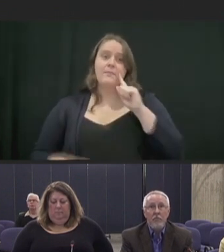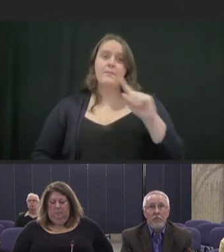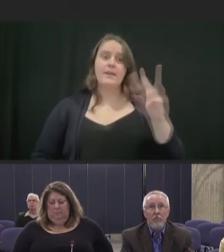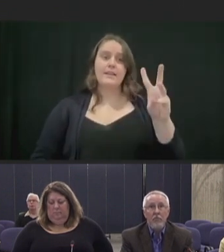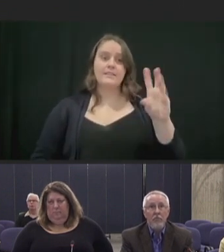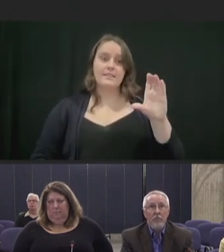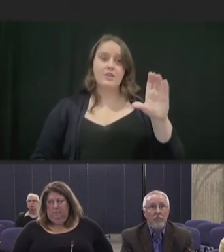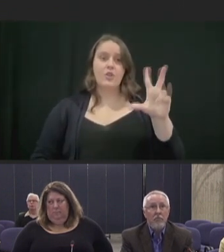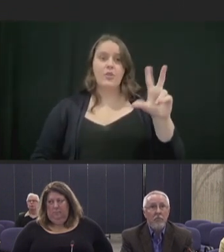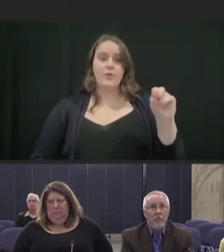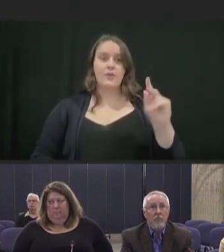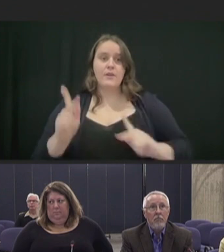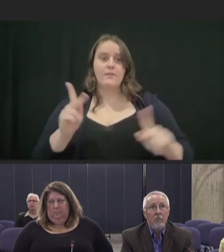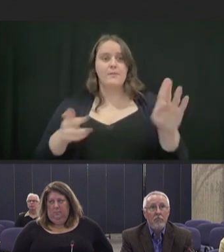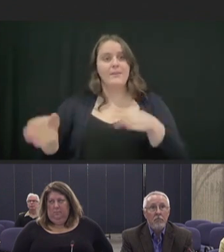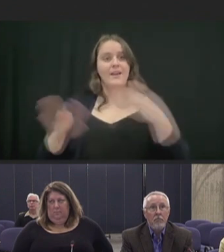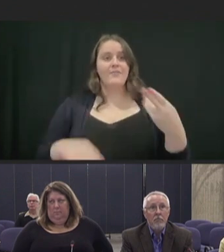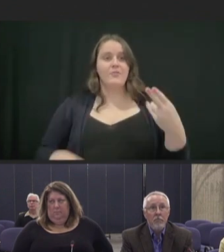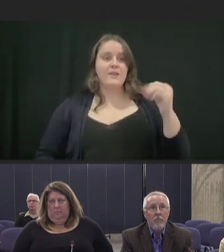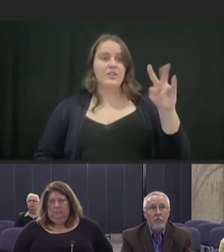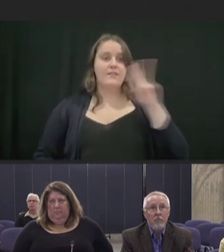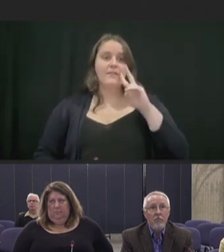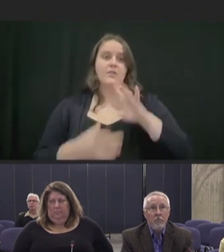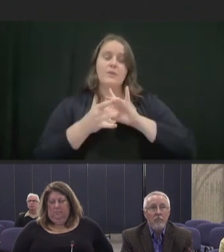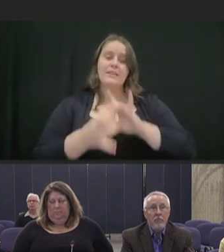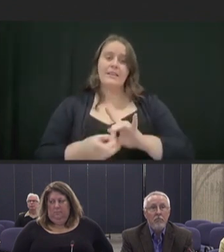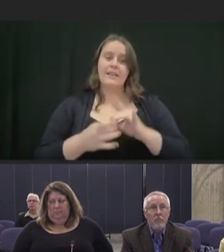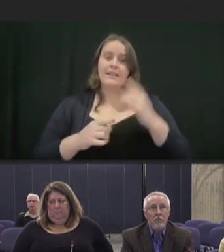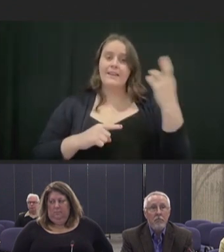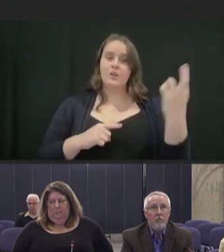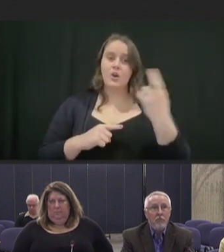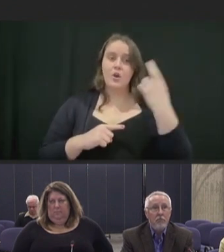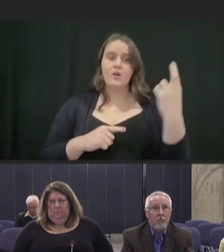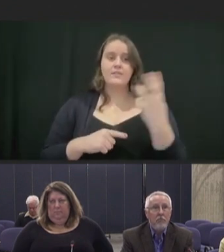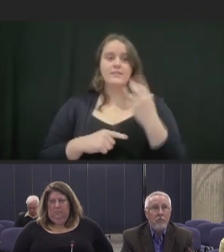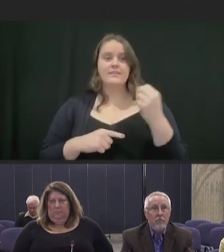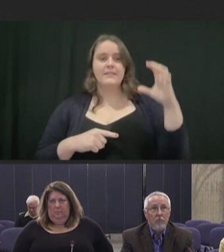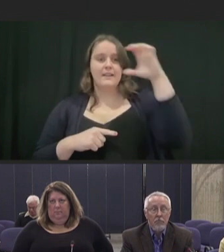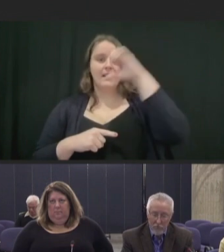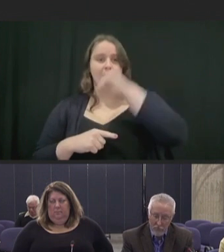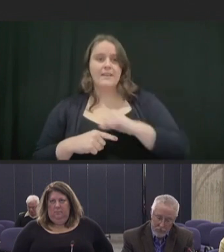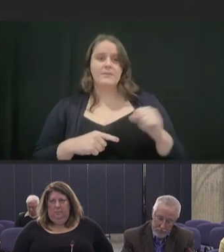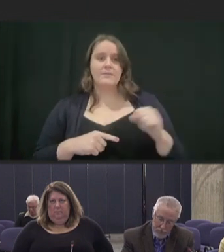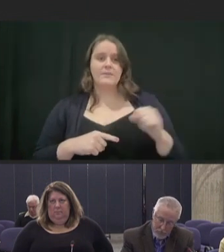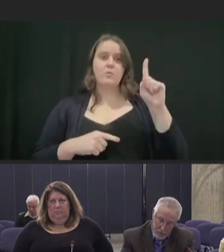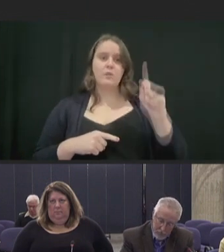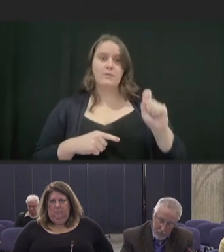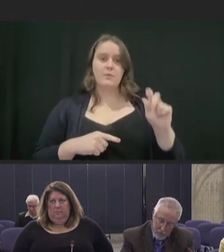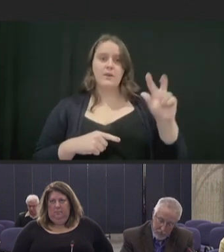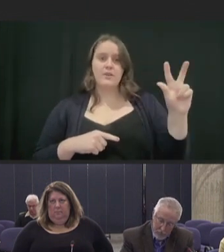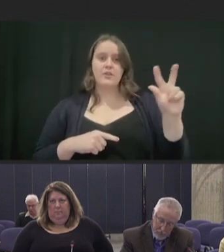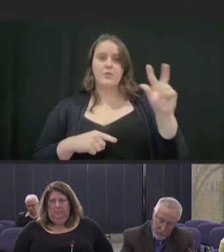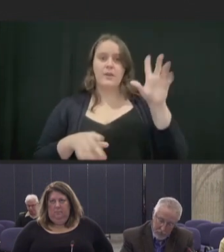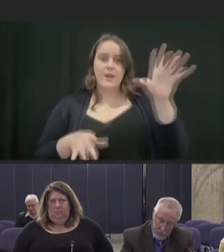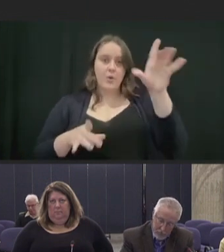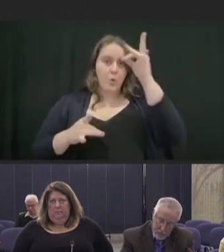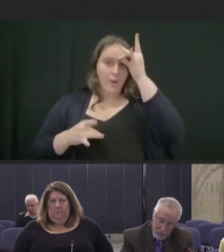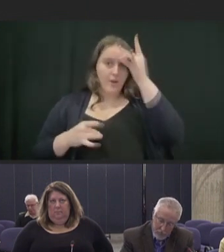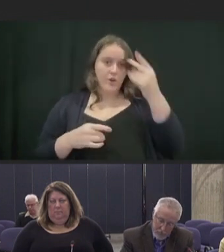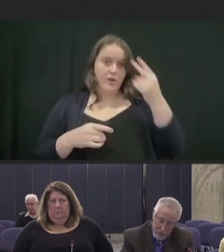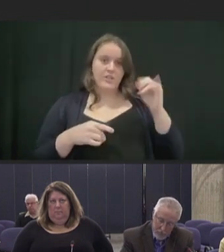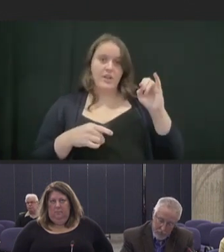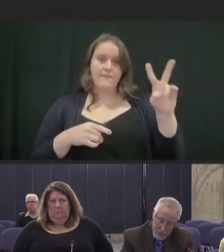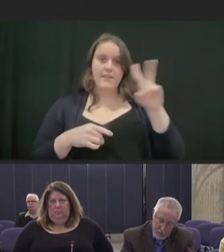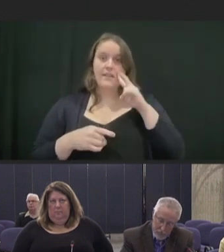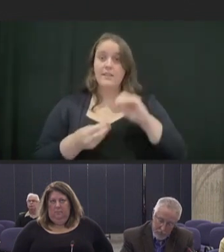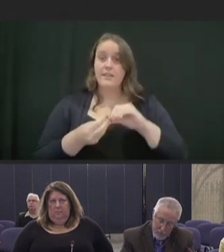million people acquired HIV. And as you can see on the figures on the right-hand side, the number of new infections has